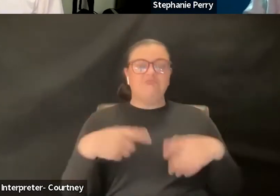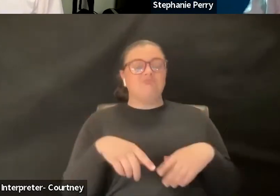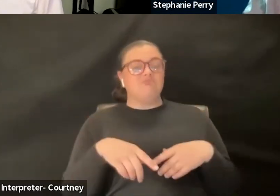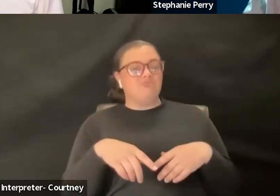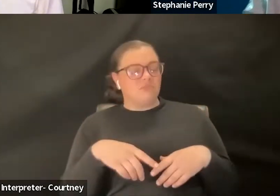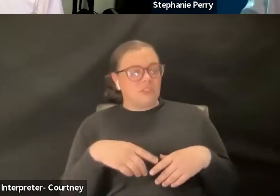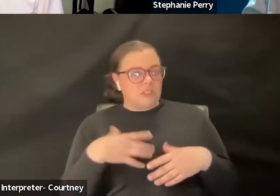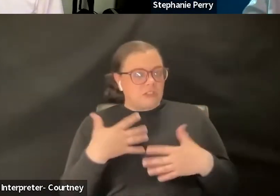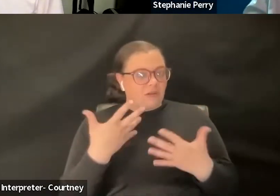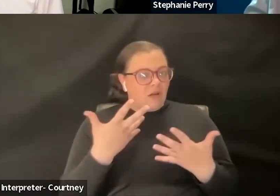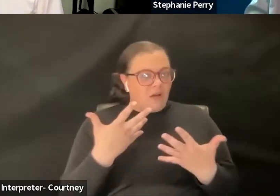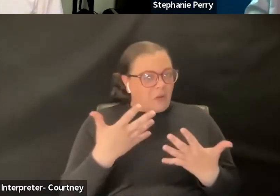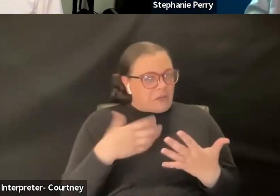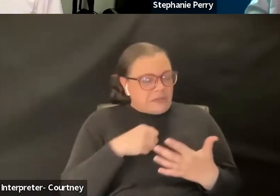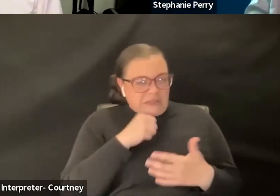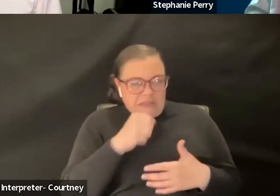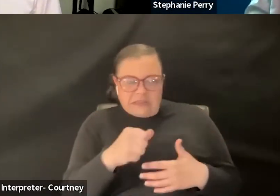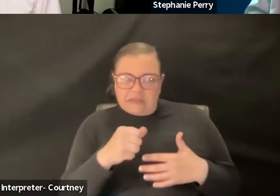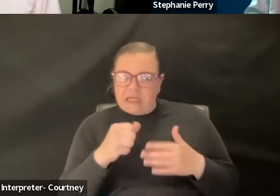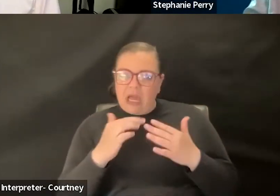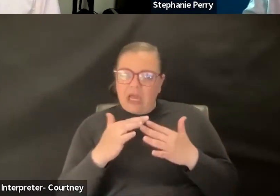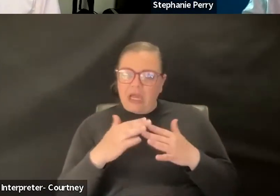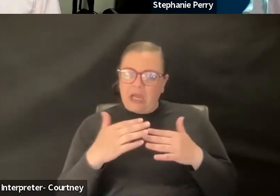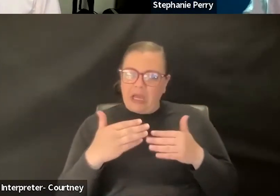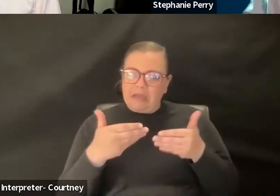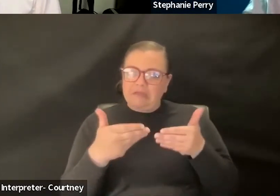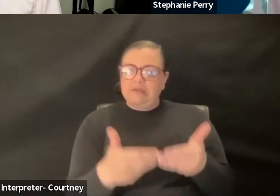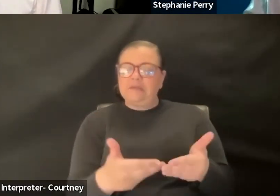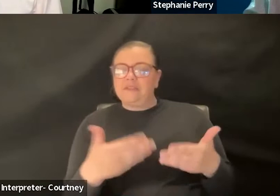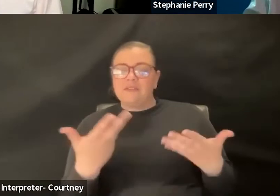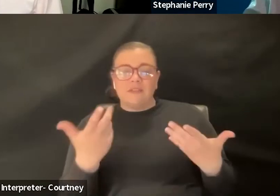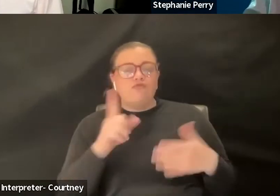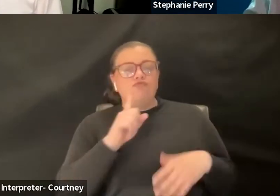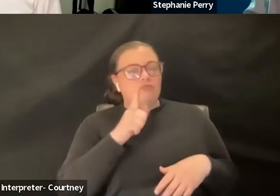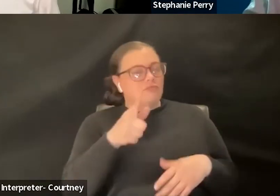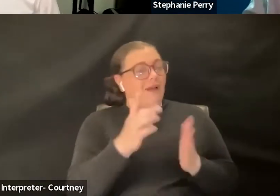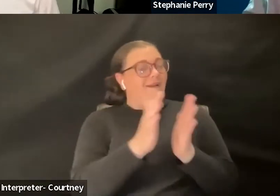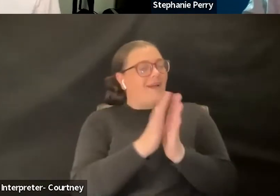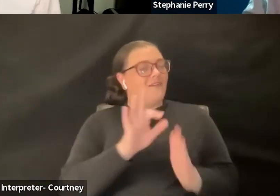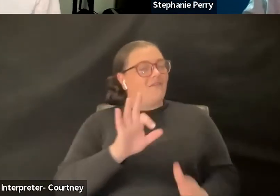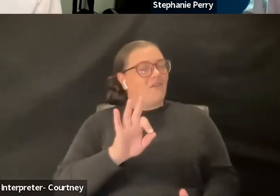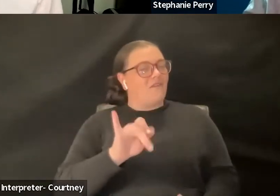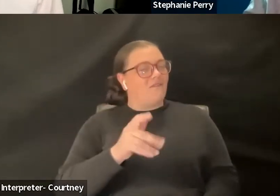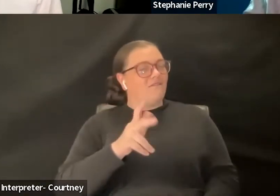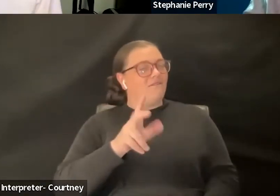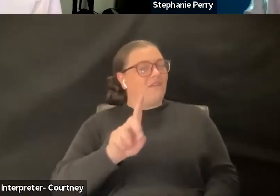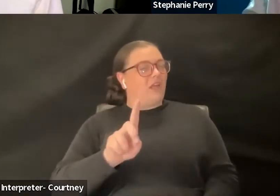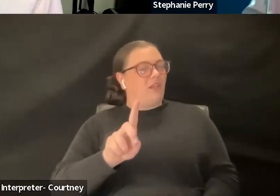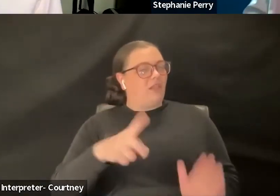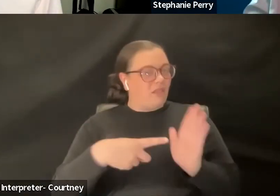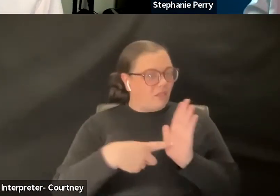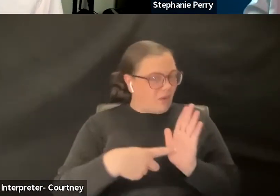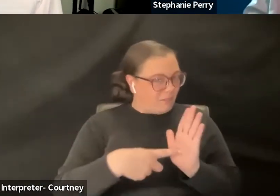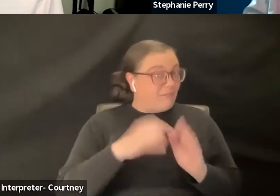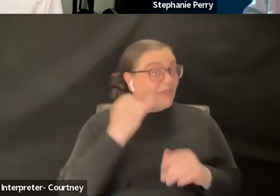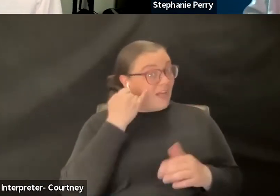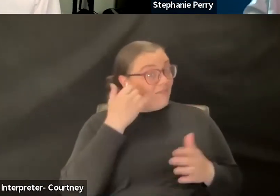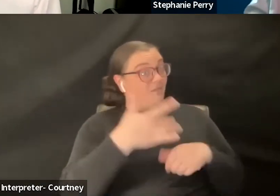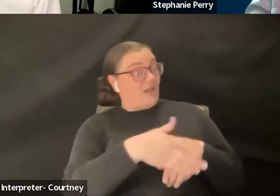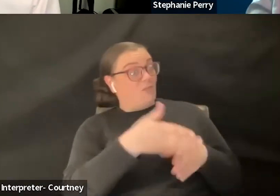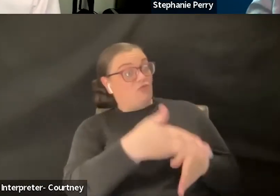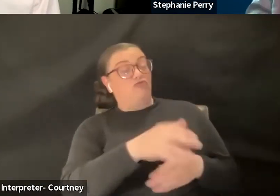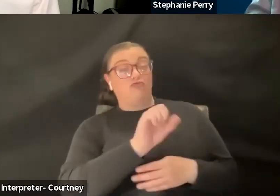what we're here for. Absolutely seek out a field representative if they're present on set to assist you. And if